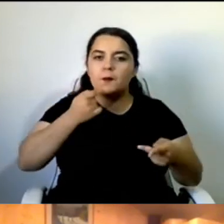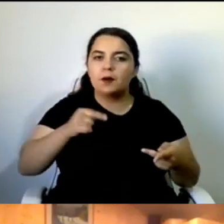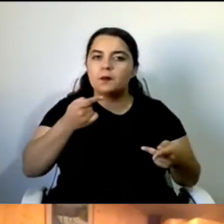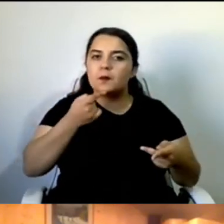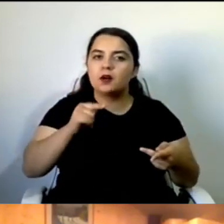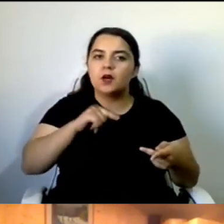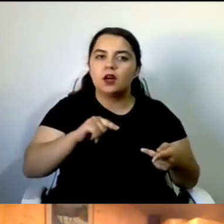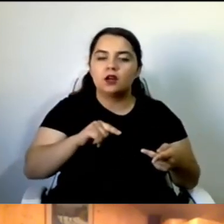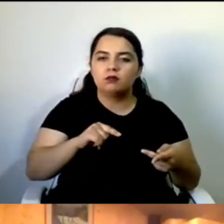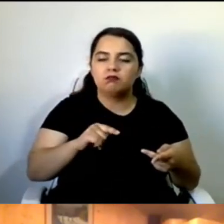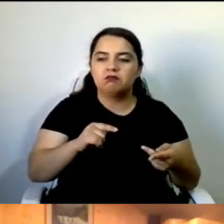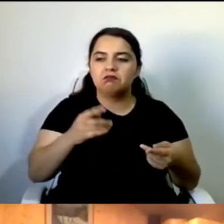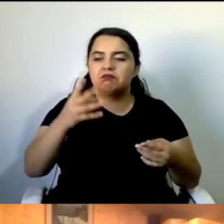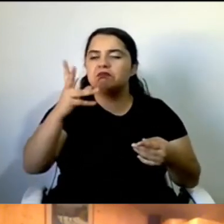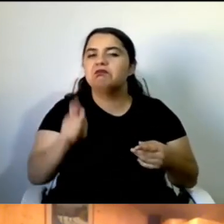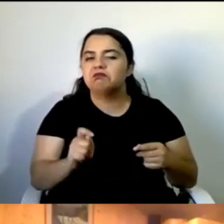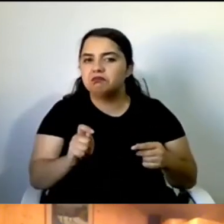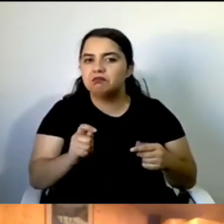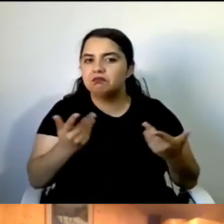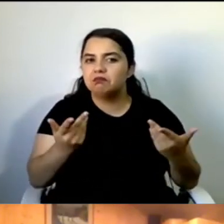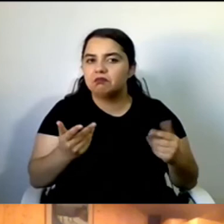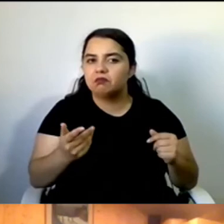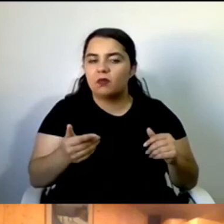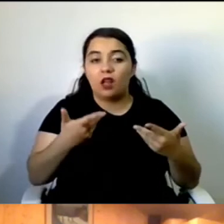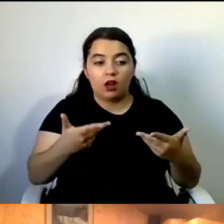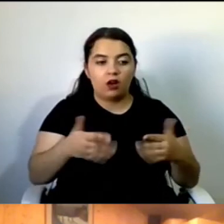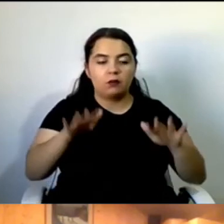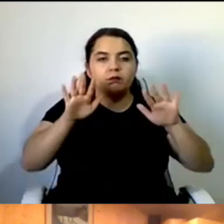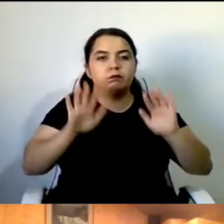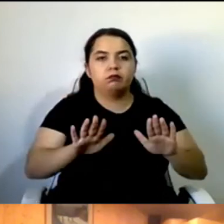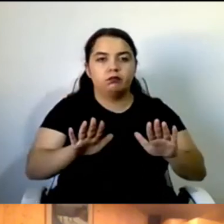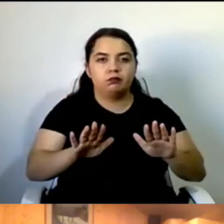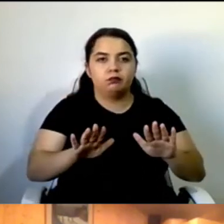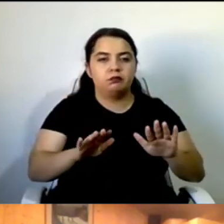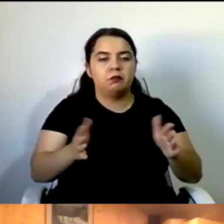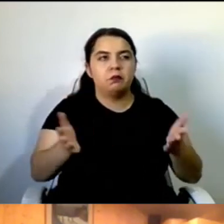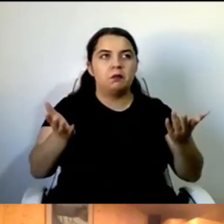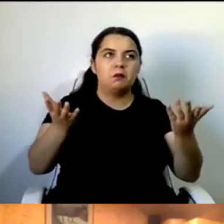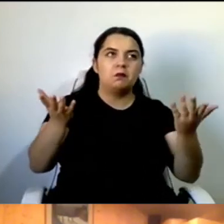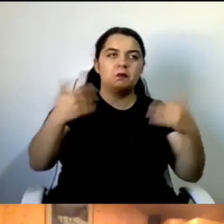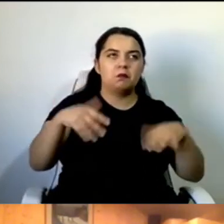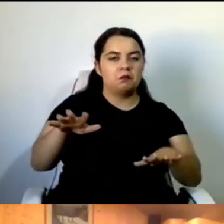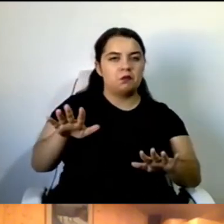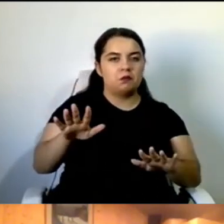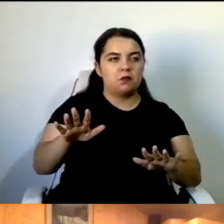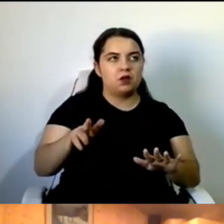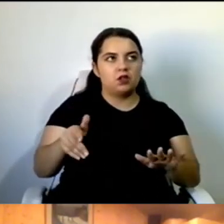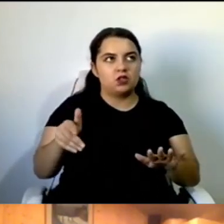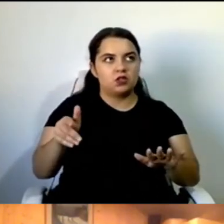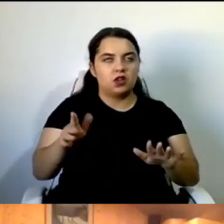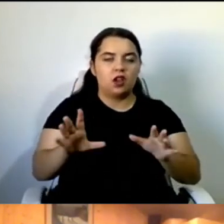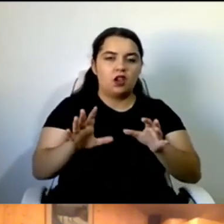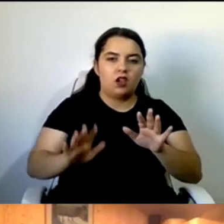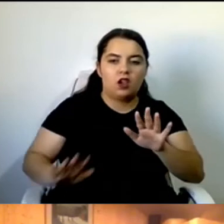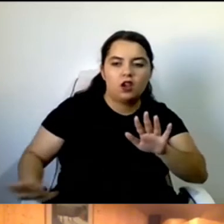frozen right now, but otherwise it was every 2 years at the national level. It's just, and every year it's just at frozen at the social insurance